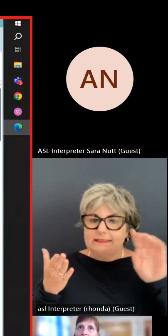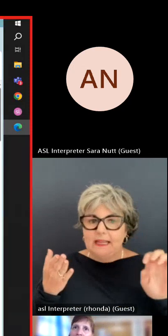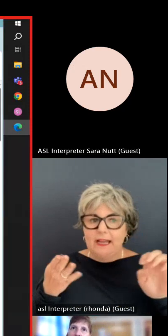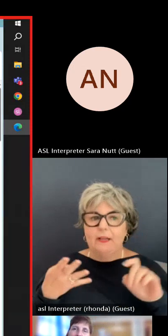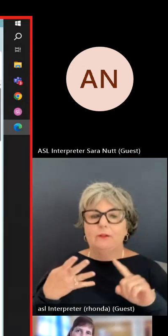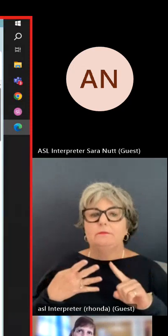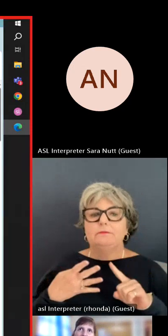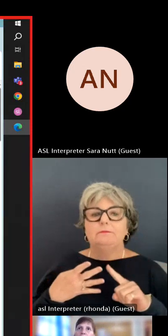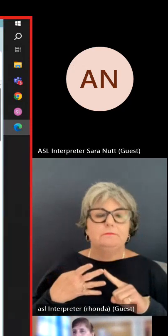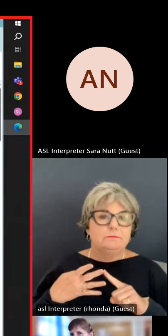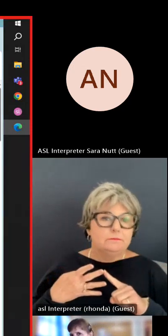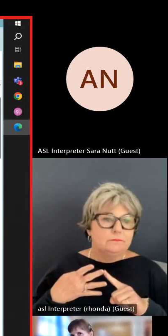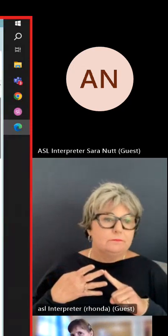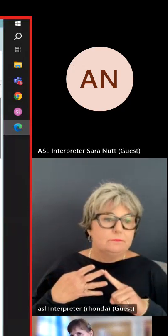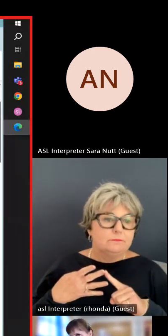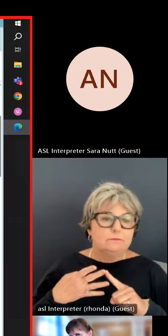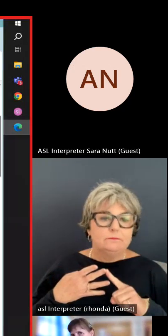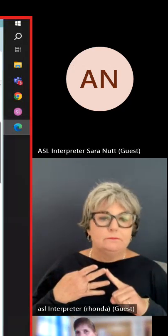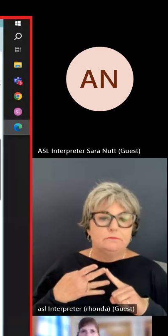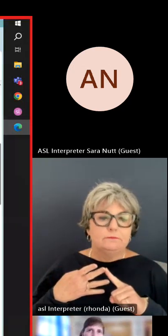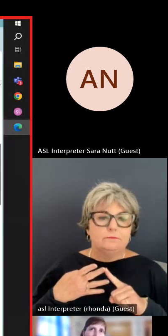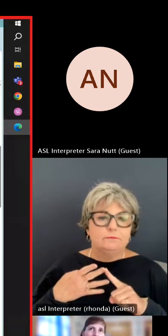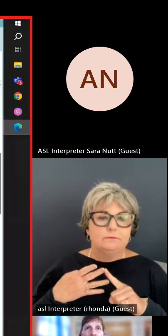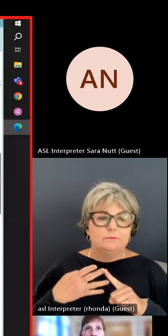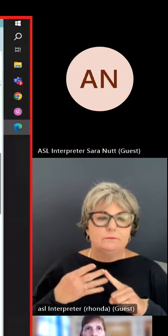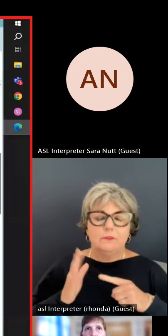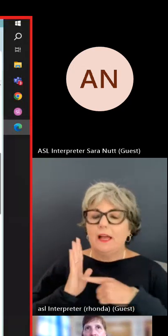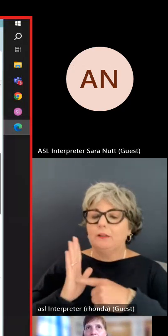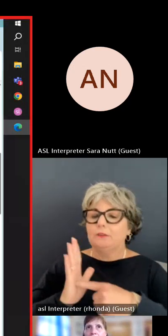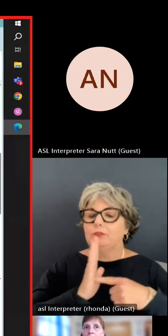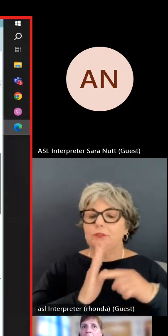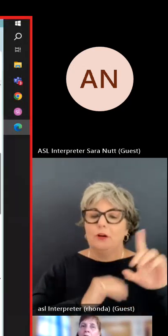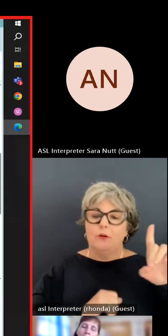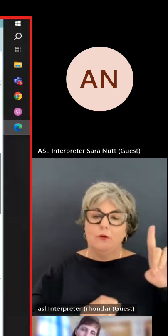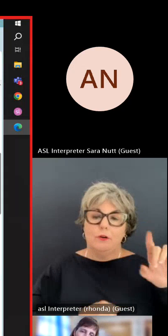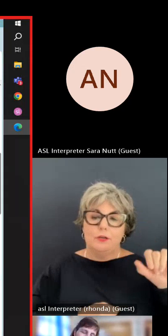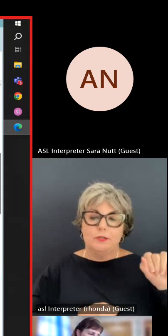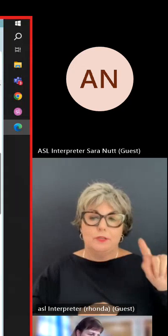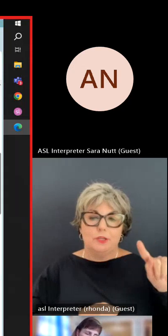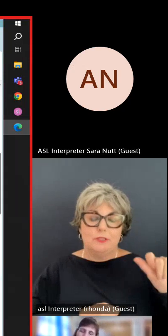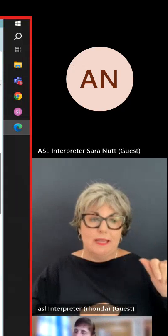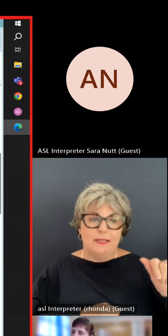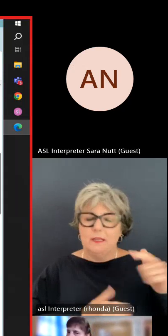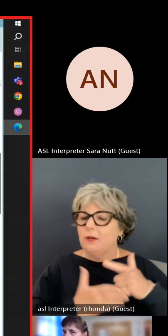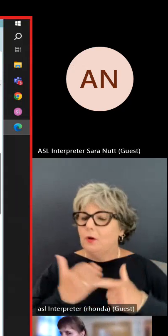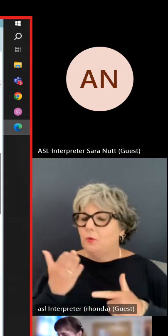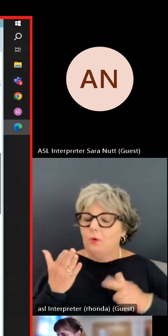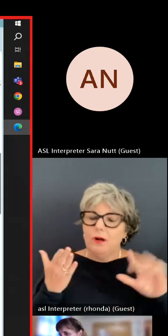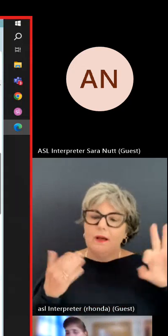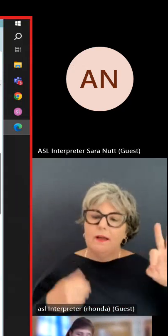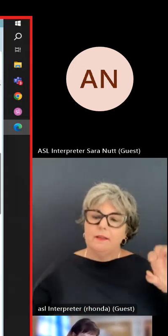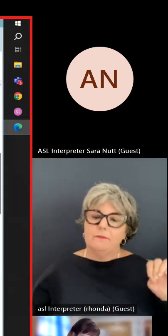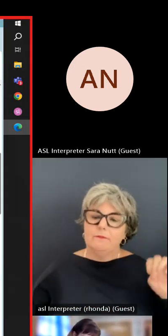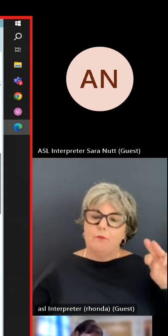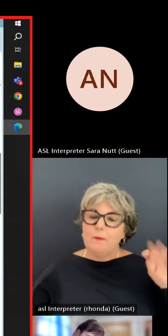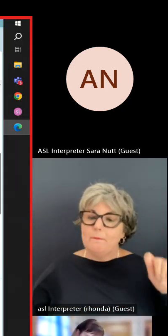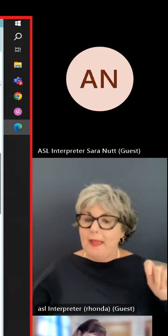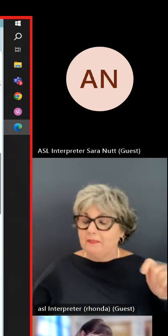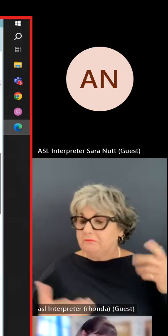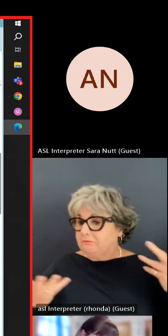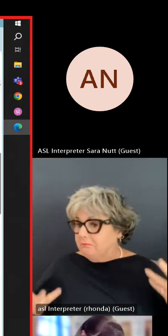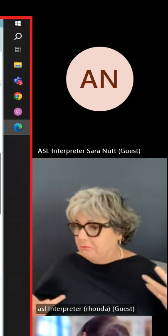look at the choices for showing our data. What kind of format are you going to present it in? Are